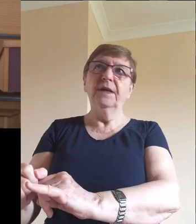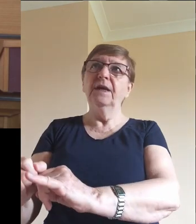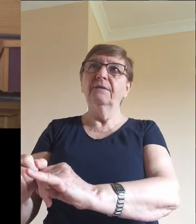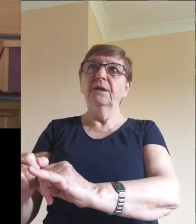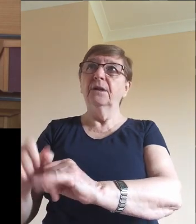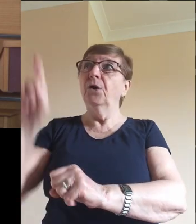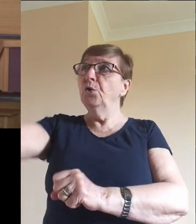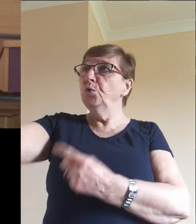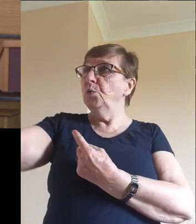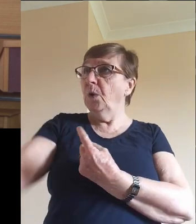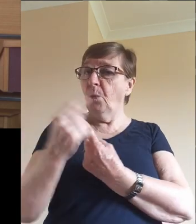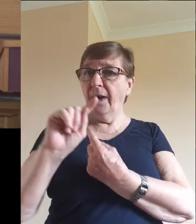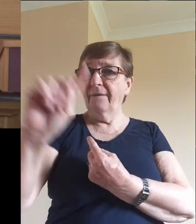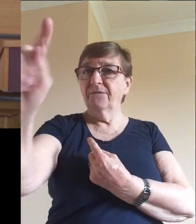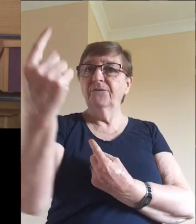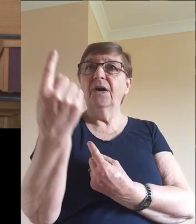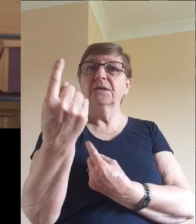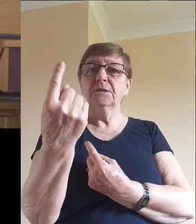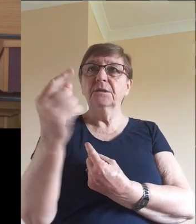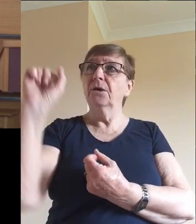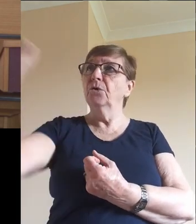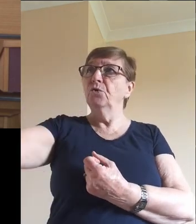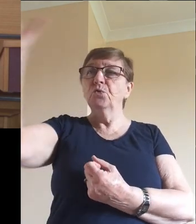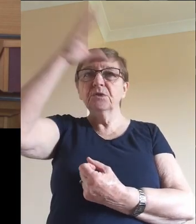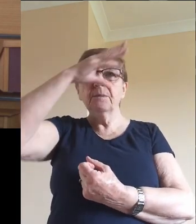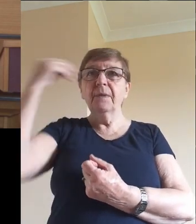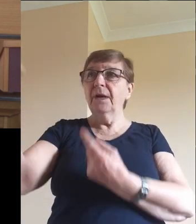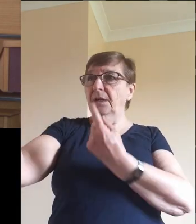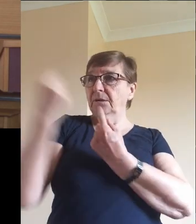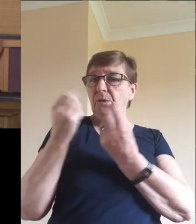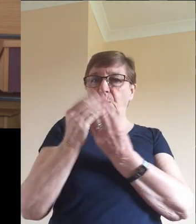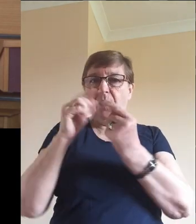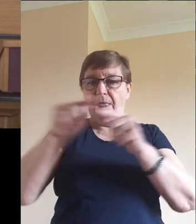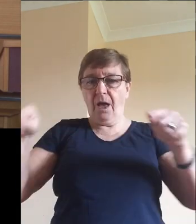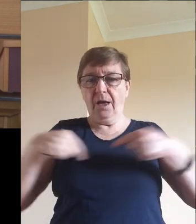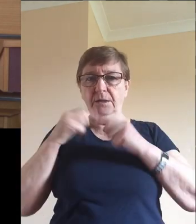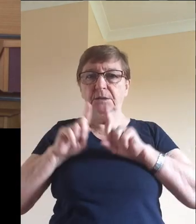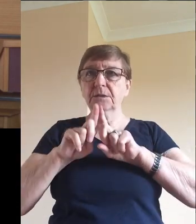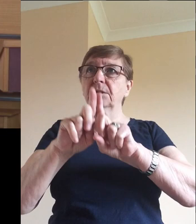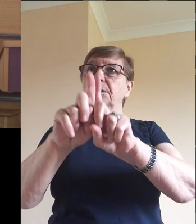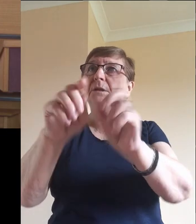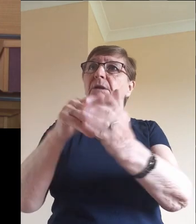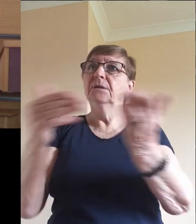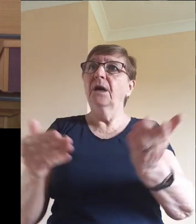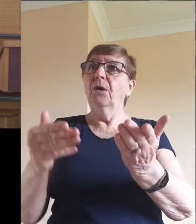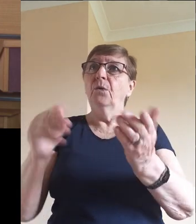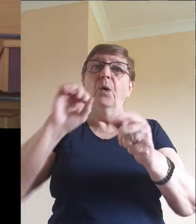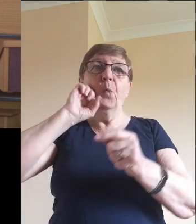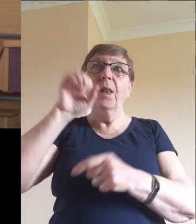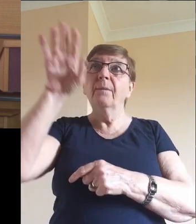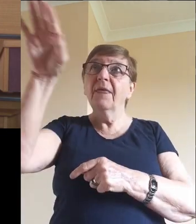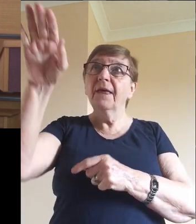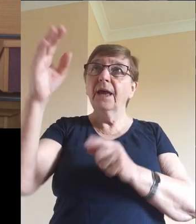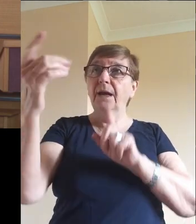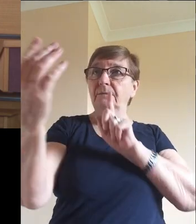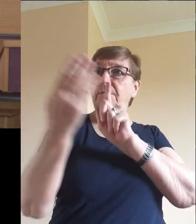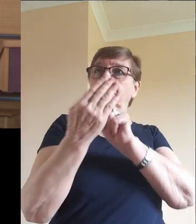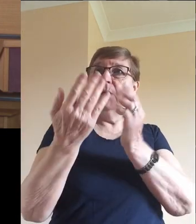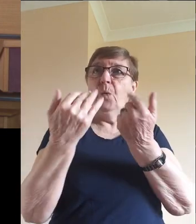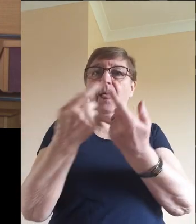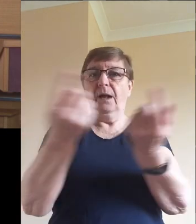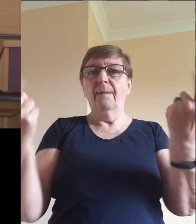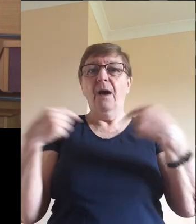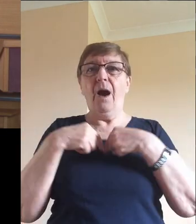gone before us, whose spirit walks with us now, and who will be there to greet us at our journey's end. Jesus,